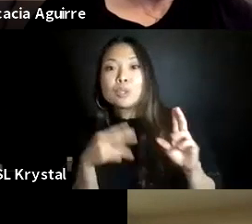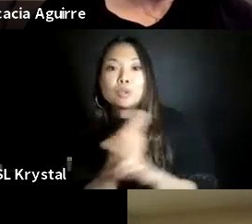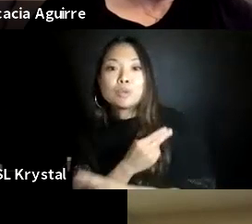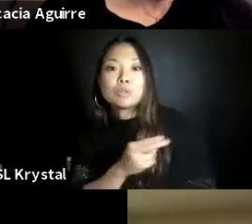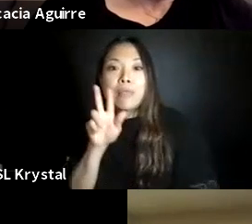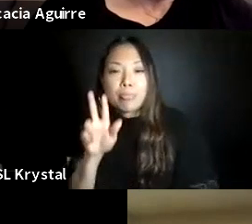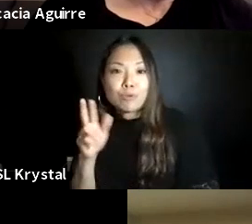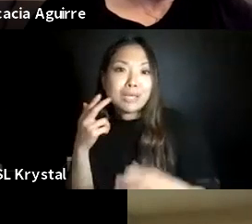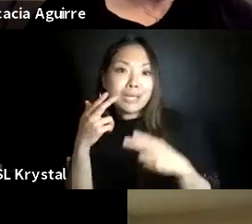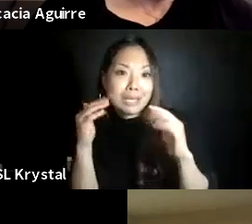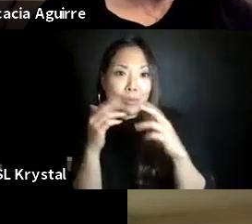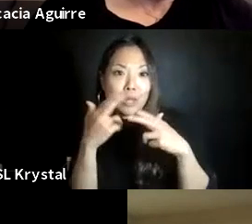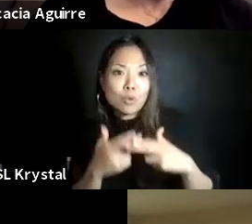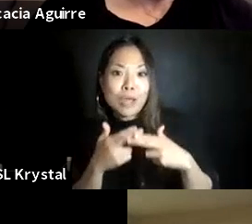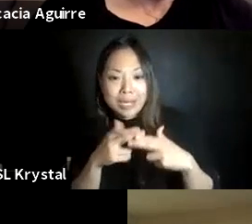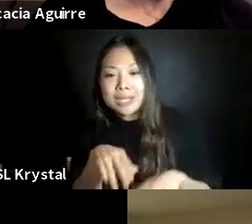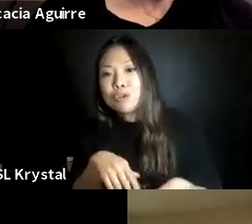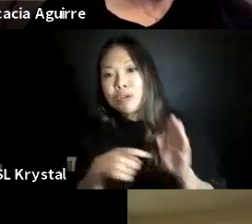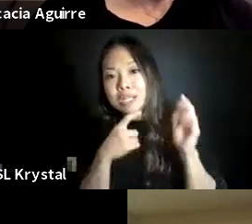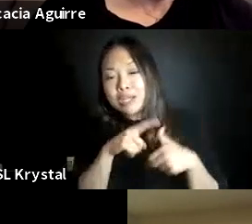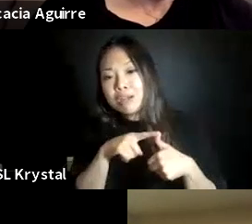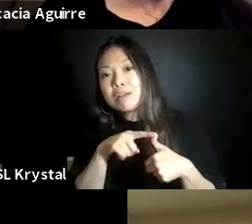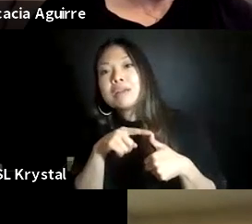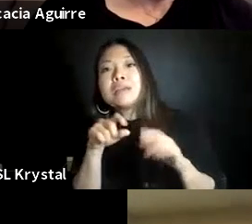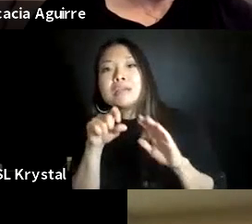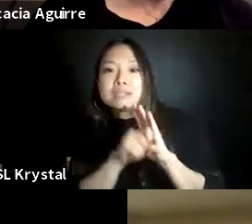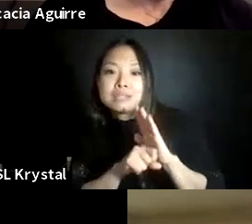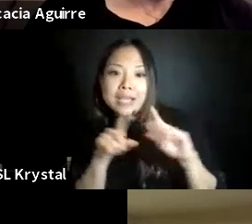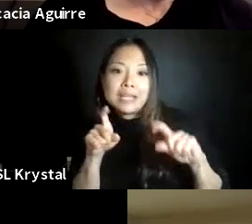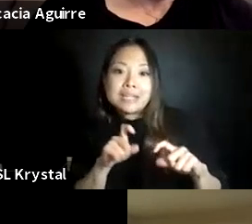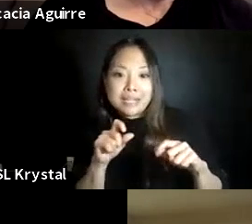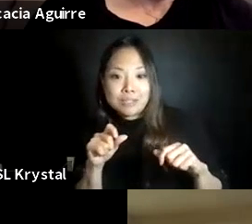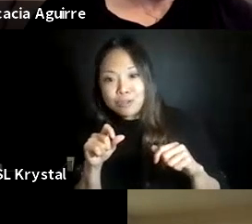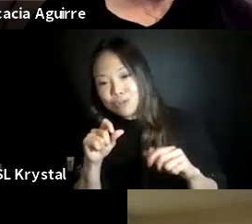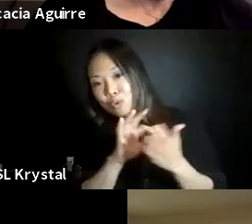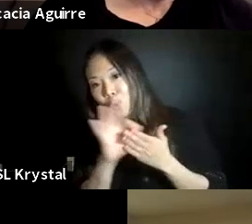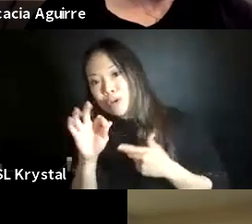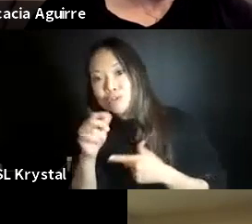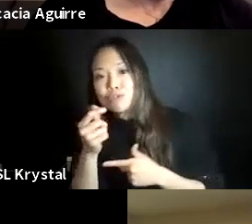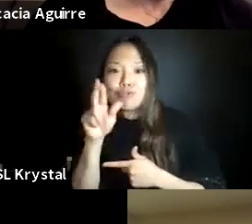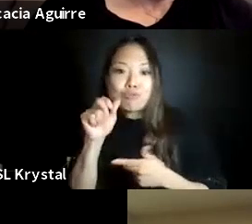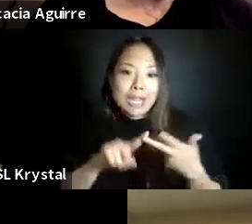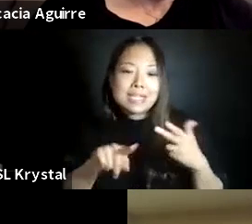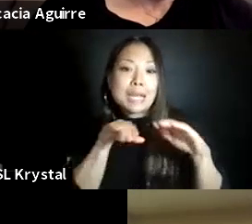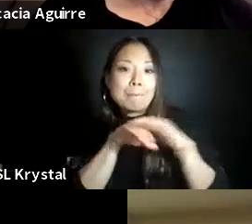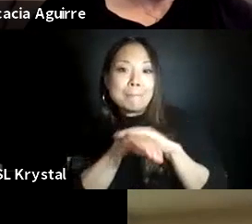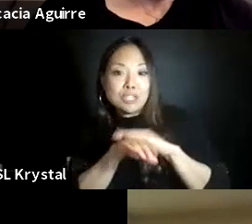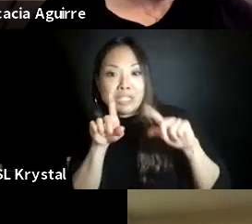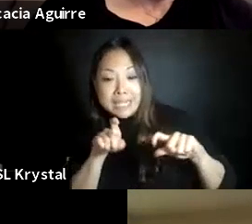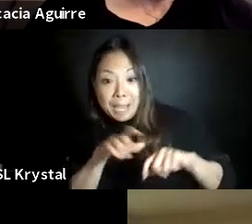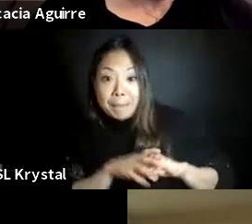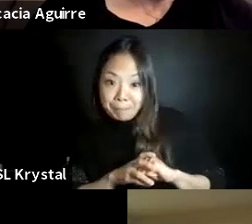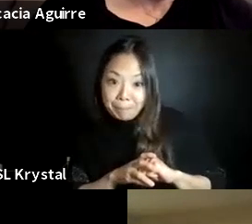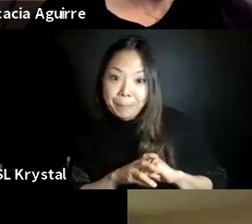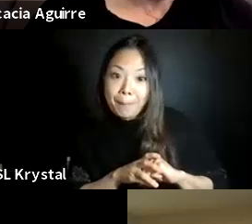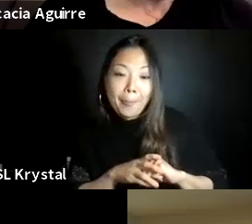weighted criteria: state test scores, grades, and wait for it, an admissions exam. Next year, they're